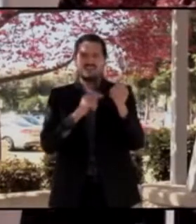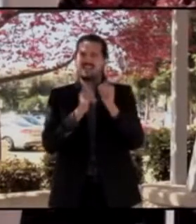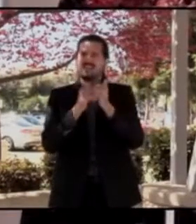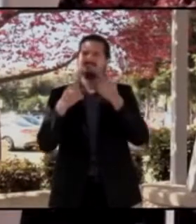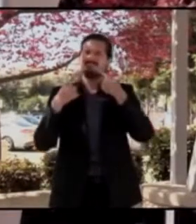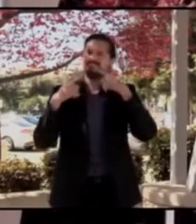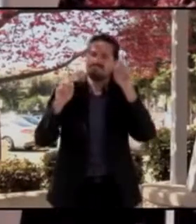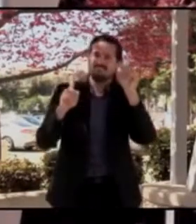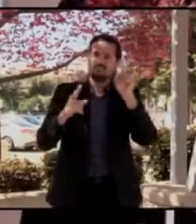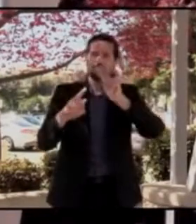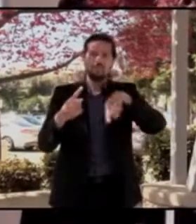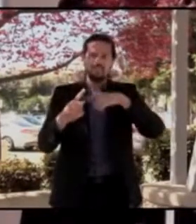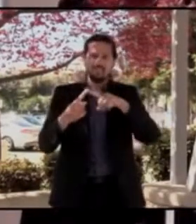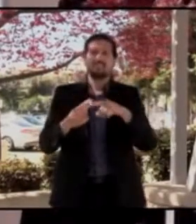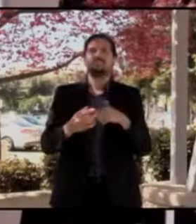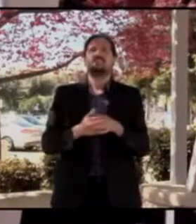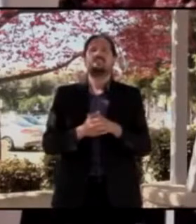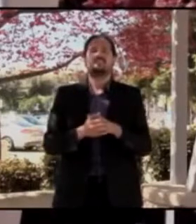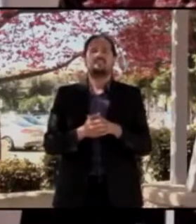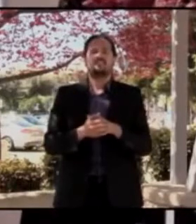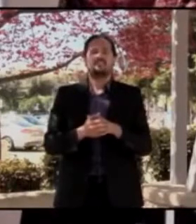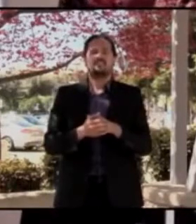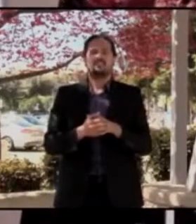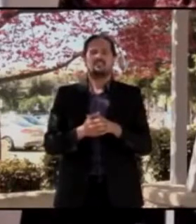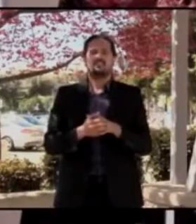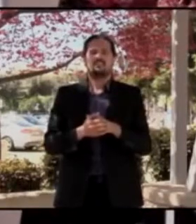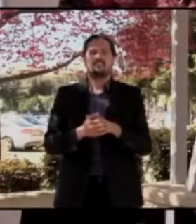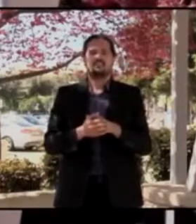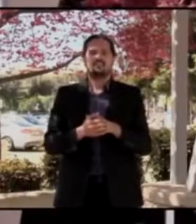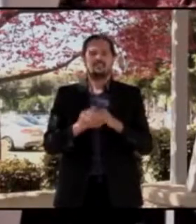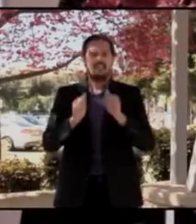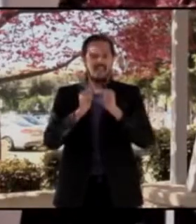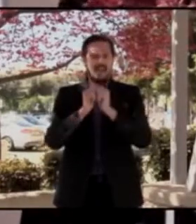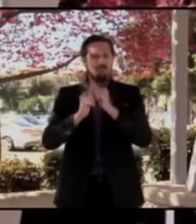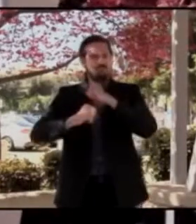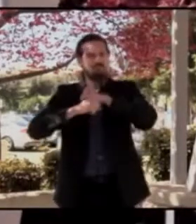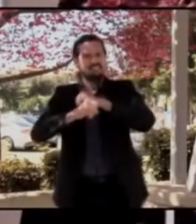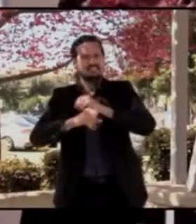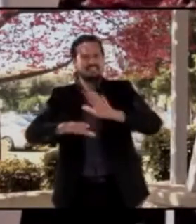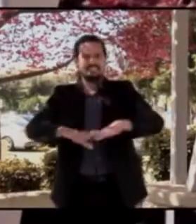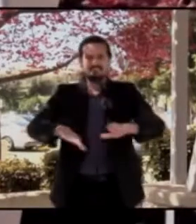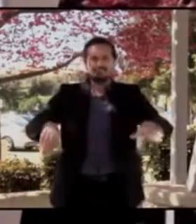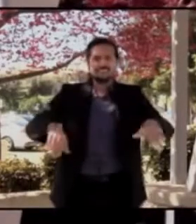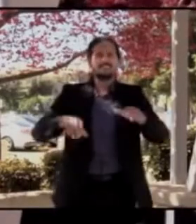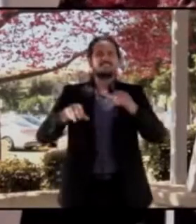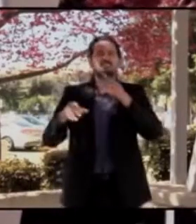the vaccination fit into herd immunity? So the estimates of